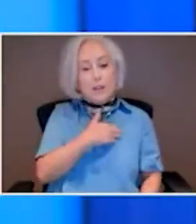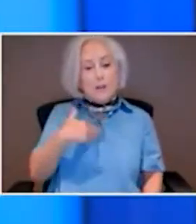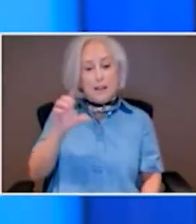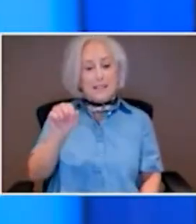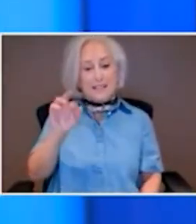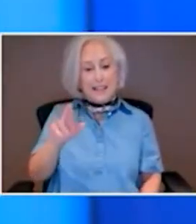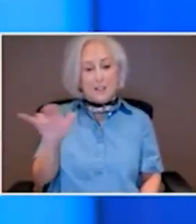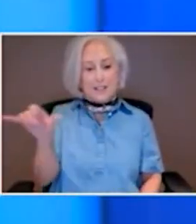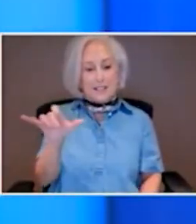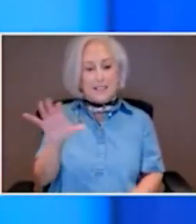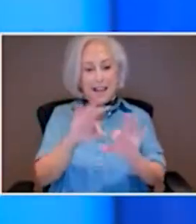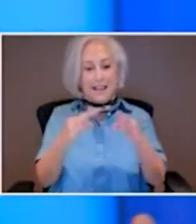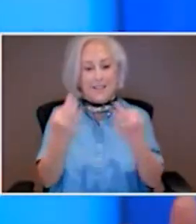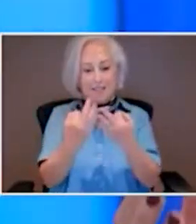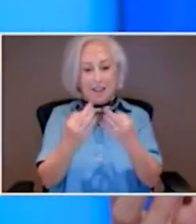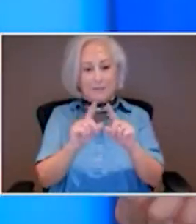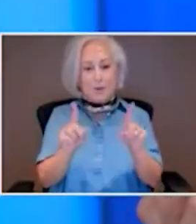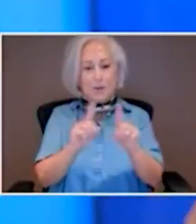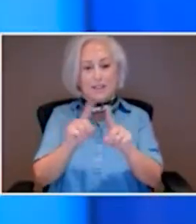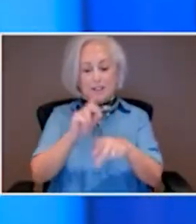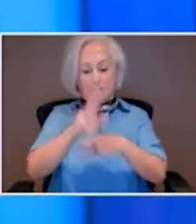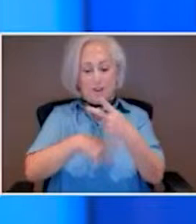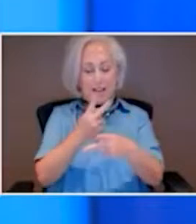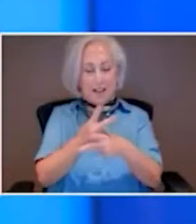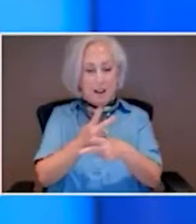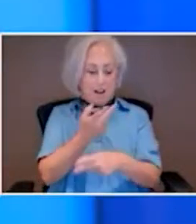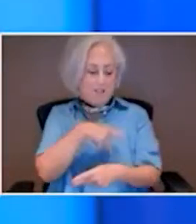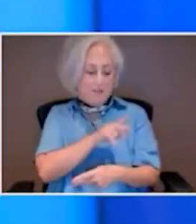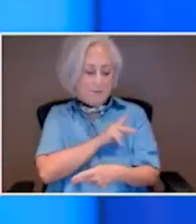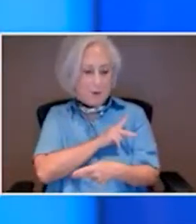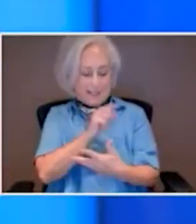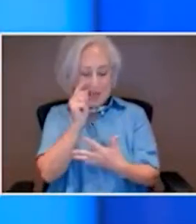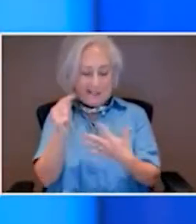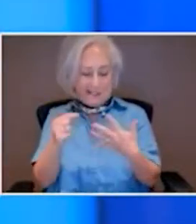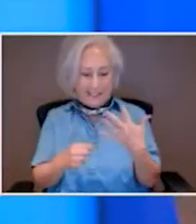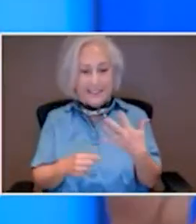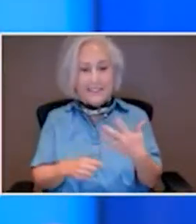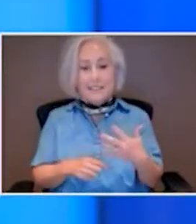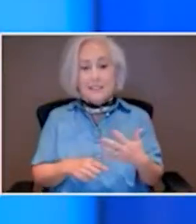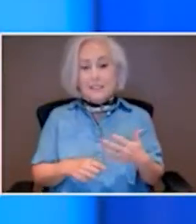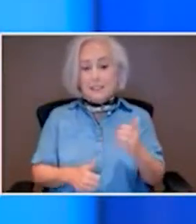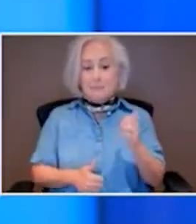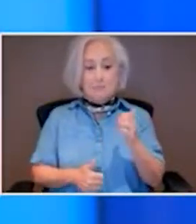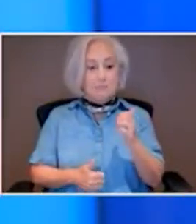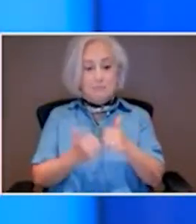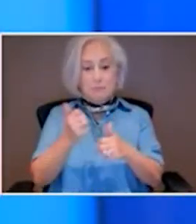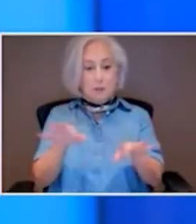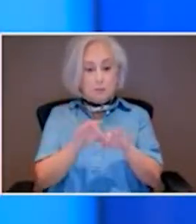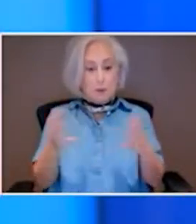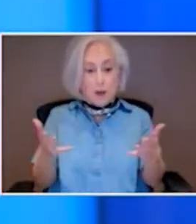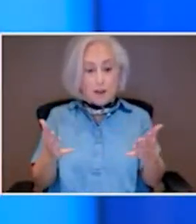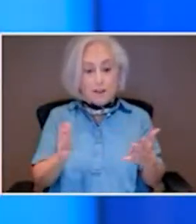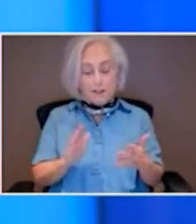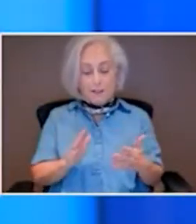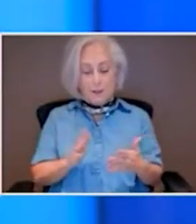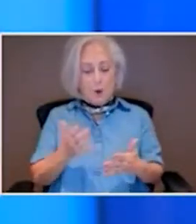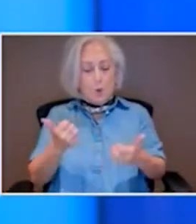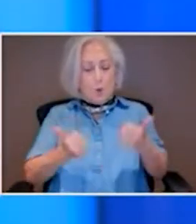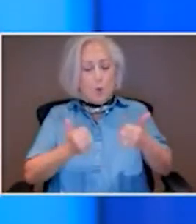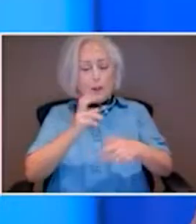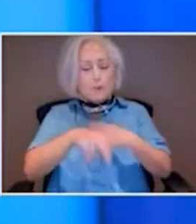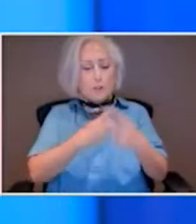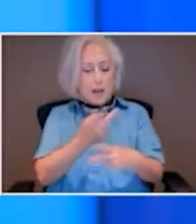lot of personality types. Mm-hmm. And so the first critical aspect is identifying what is that personality type that the patient has been diagnosed